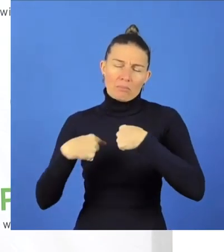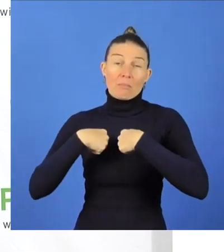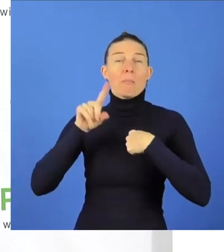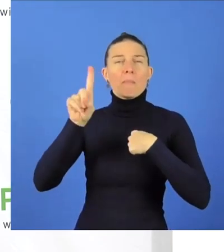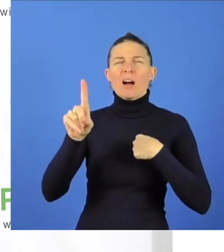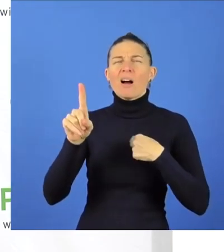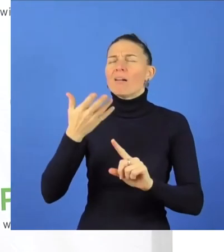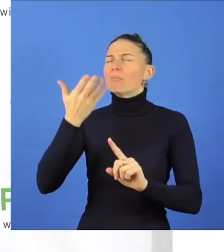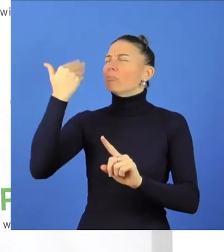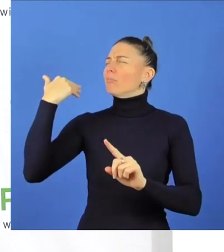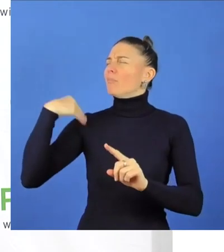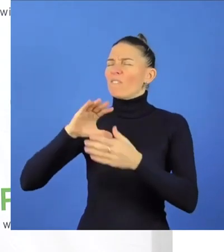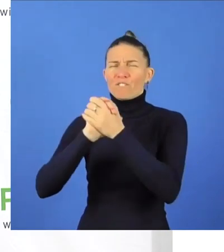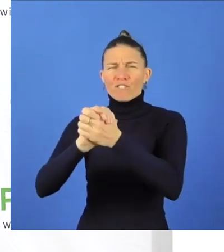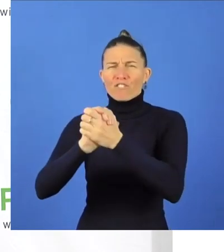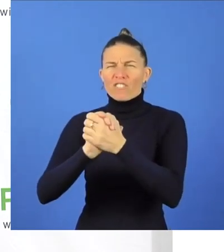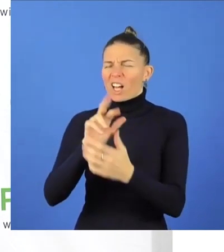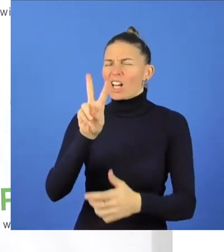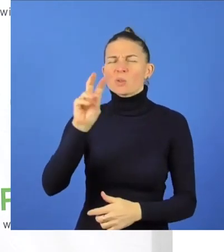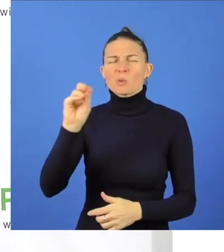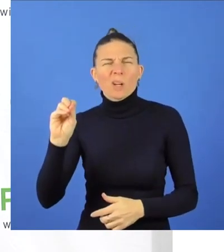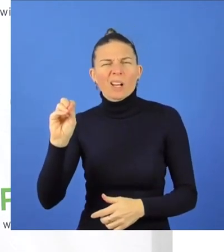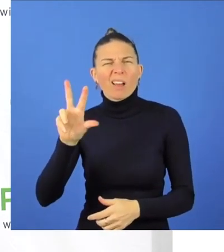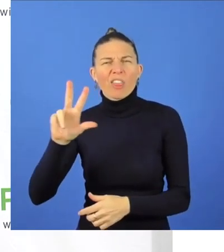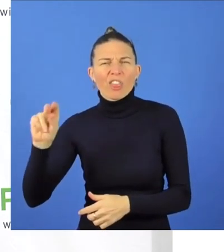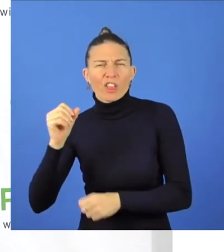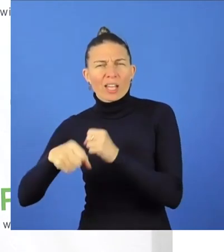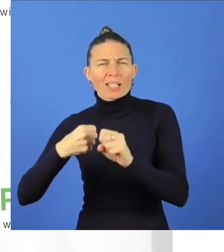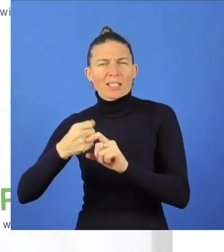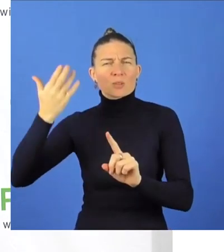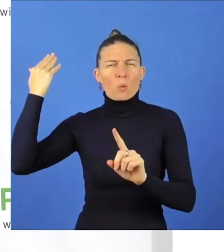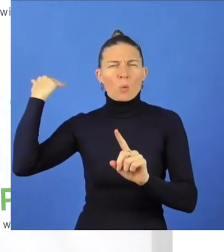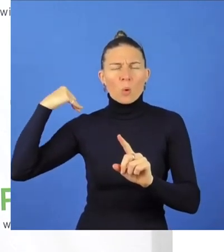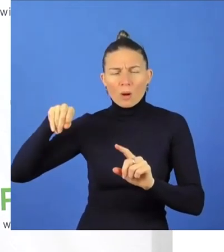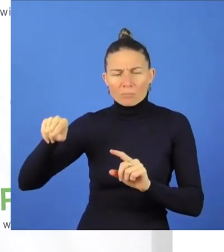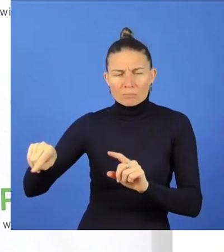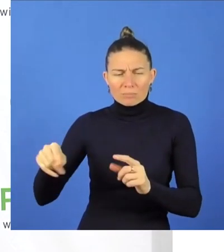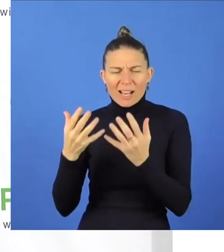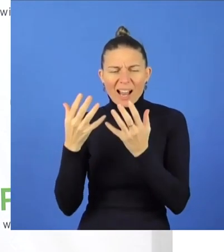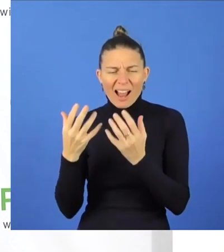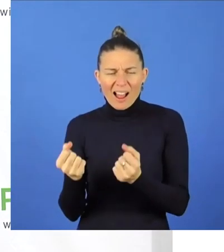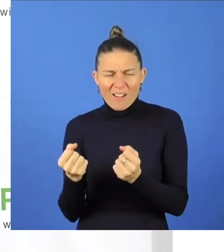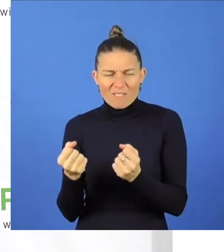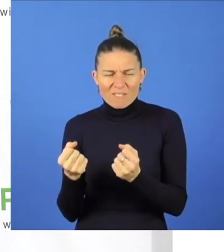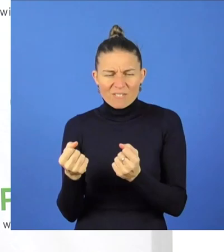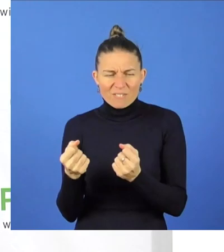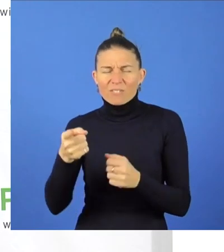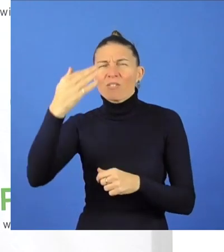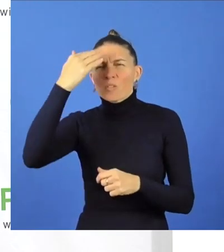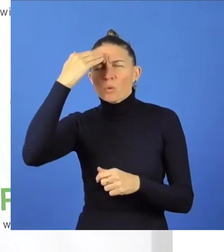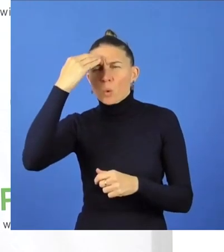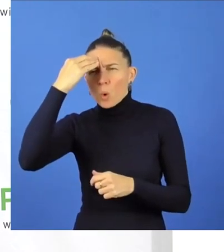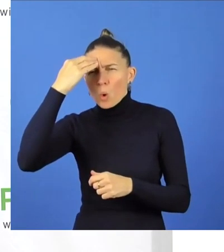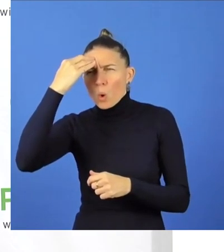30 years ago when he had his, two bars and one ball game. You remember that?